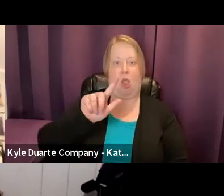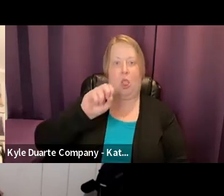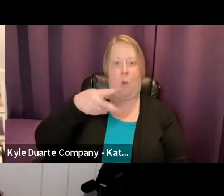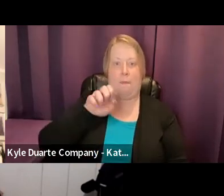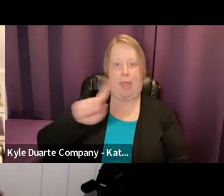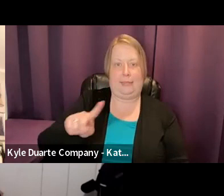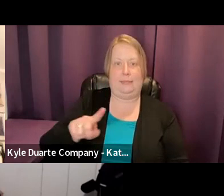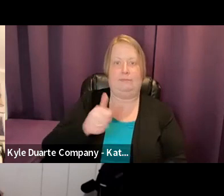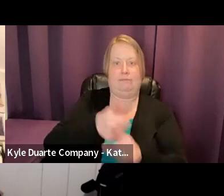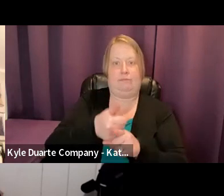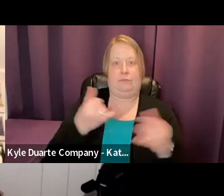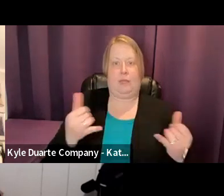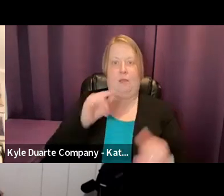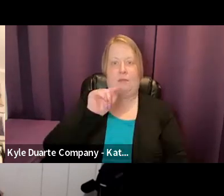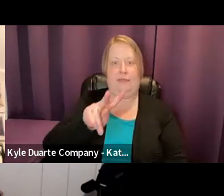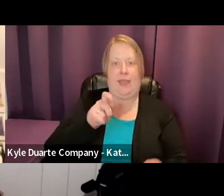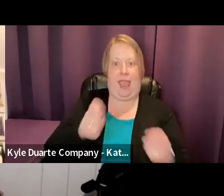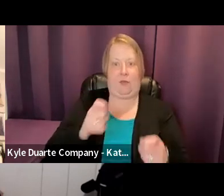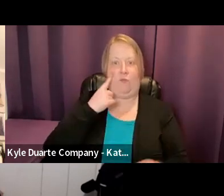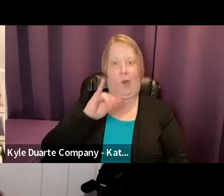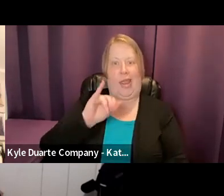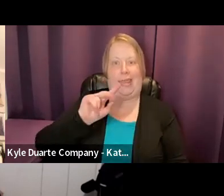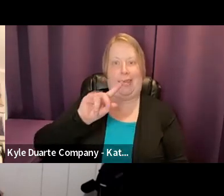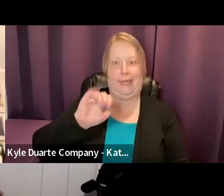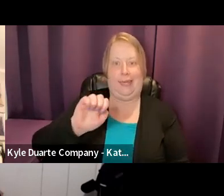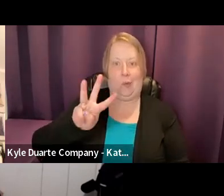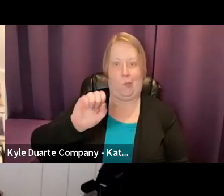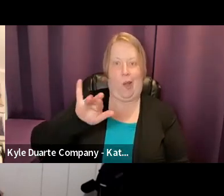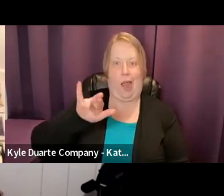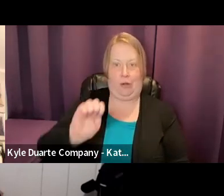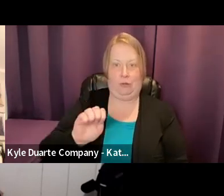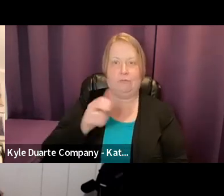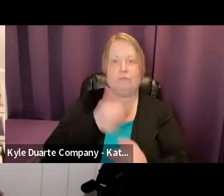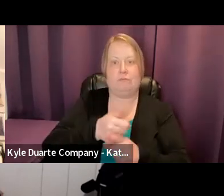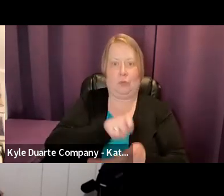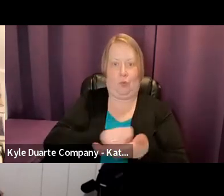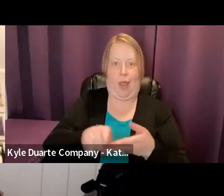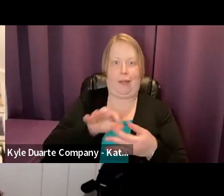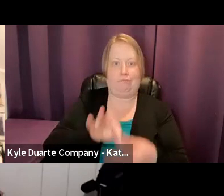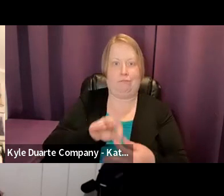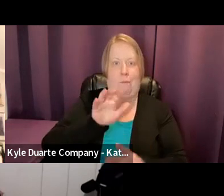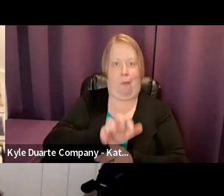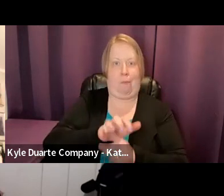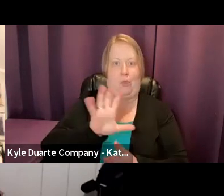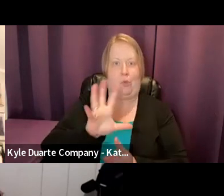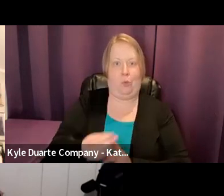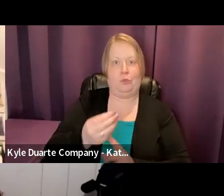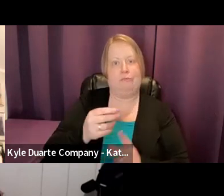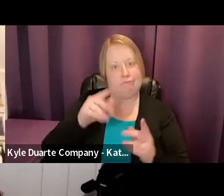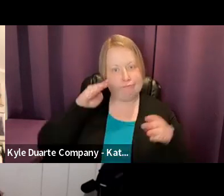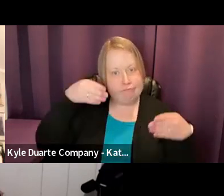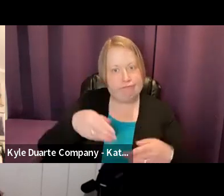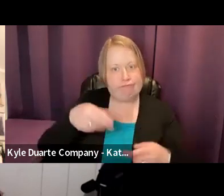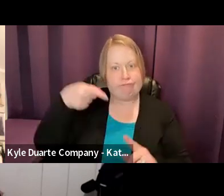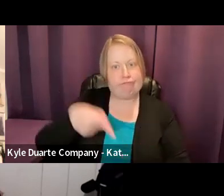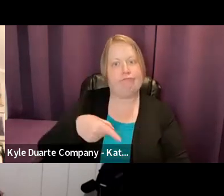been writing on popular culture with an emphasis on disability representation for 15 years, with